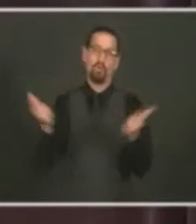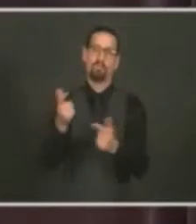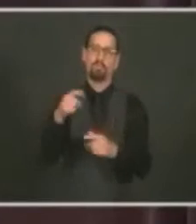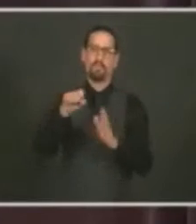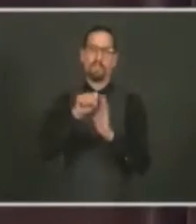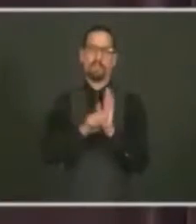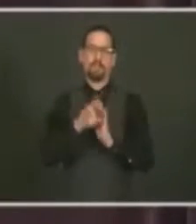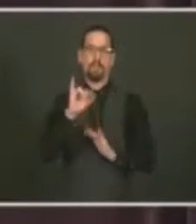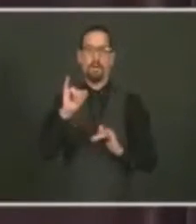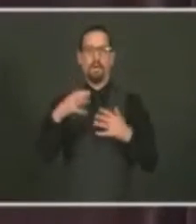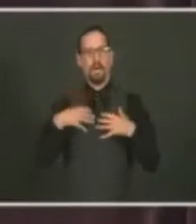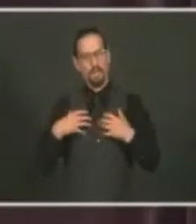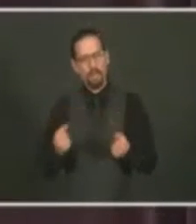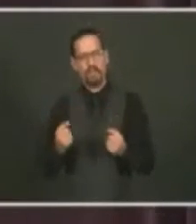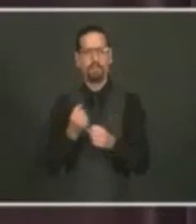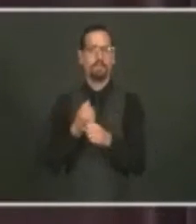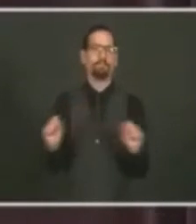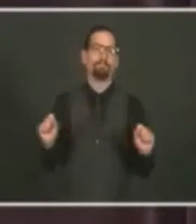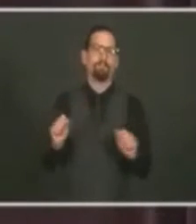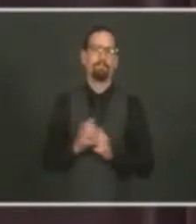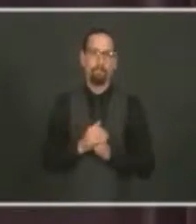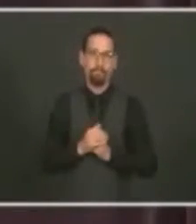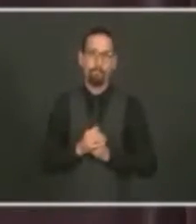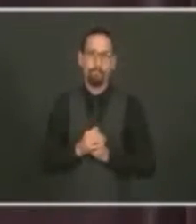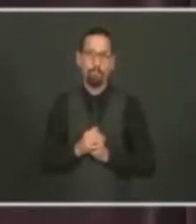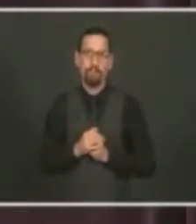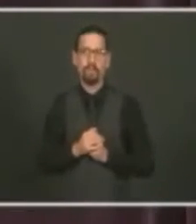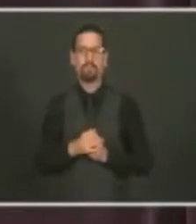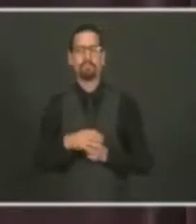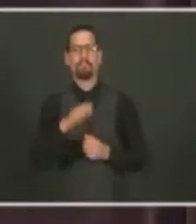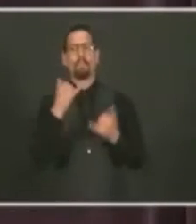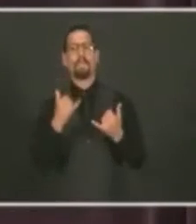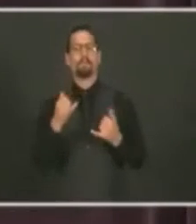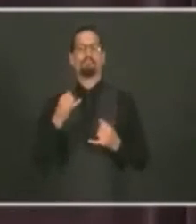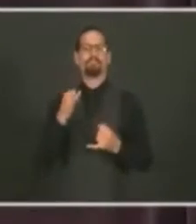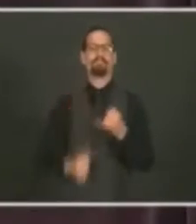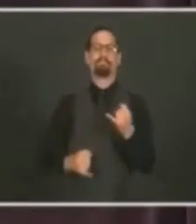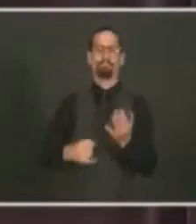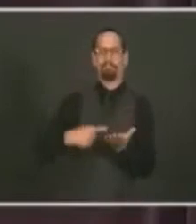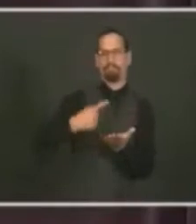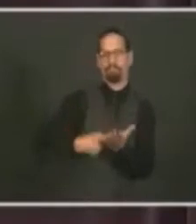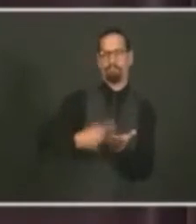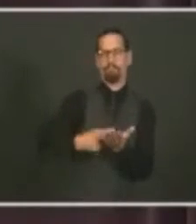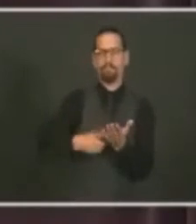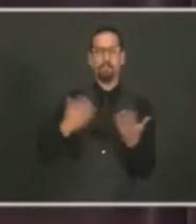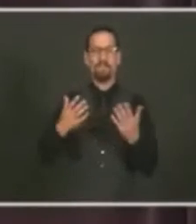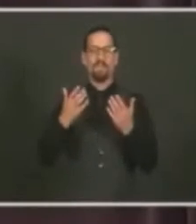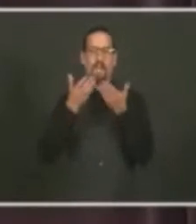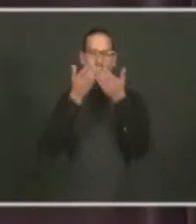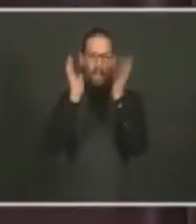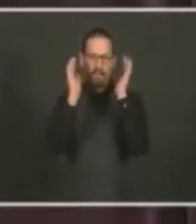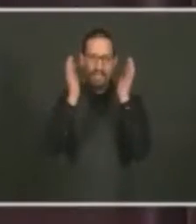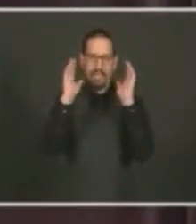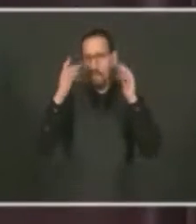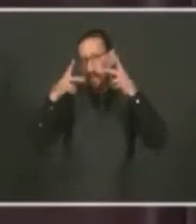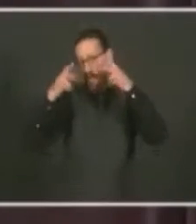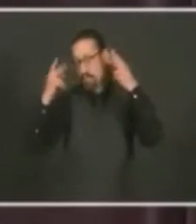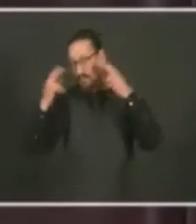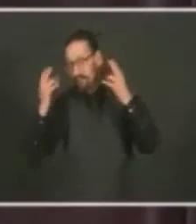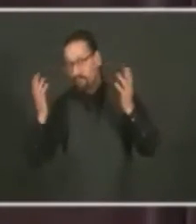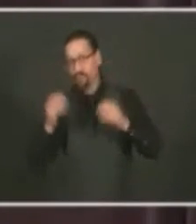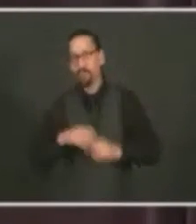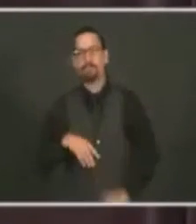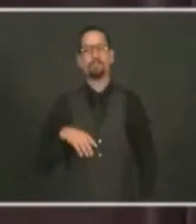All right, the last topic I want to address today is Halloween. As the governor said, we